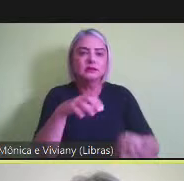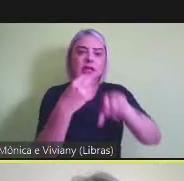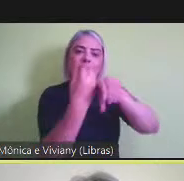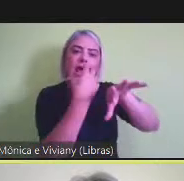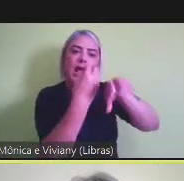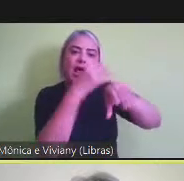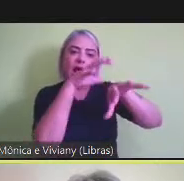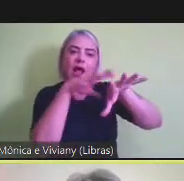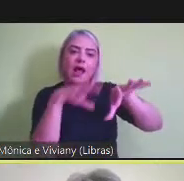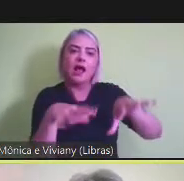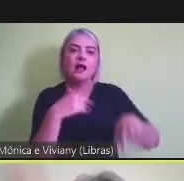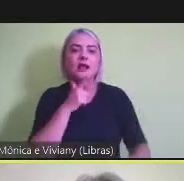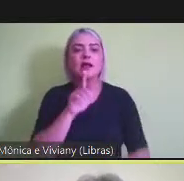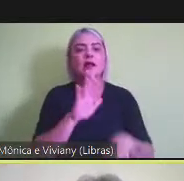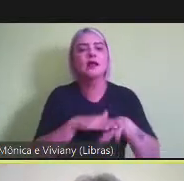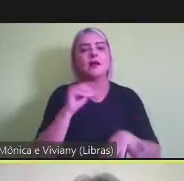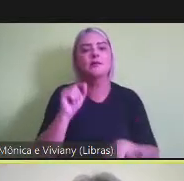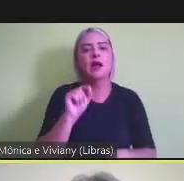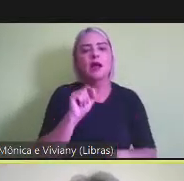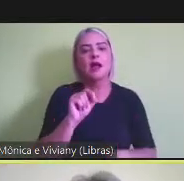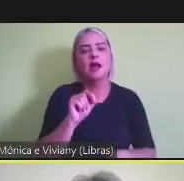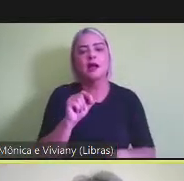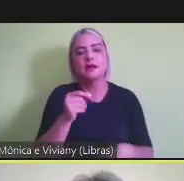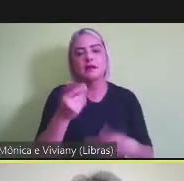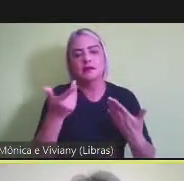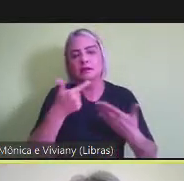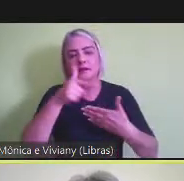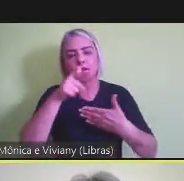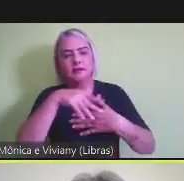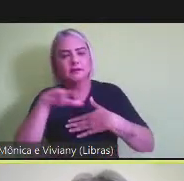need remote learning, we do need to use cell